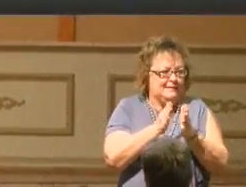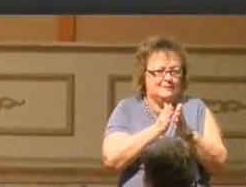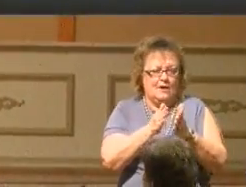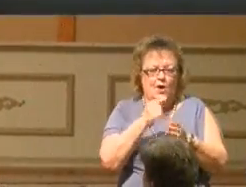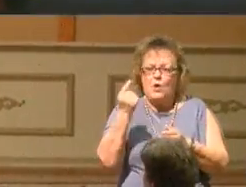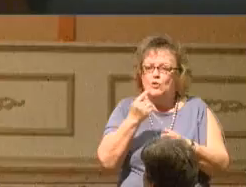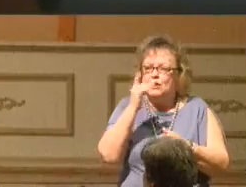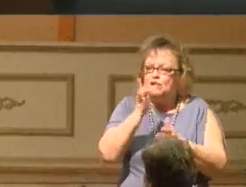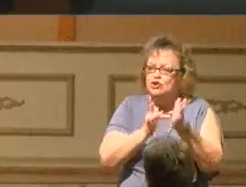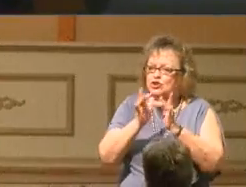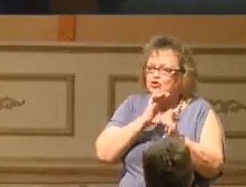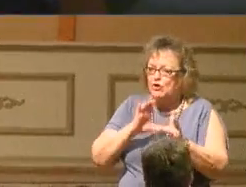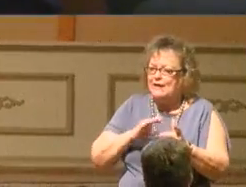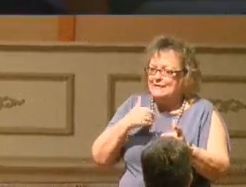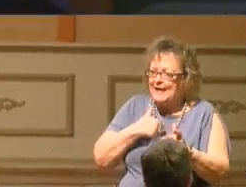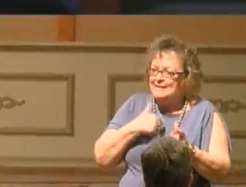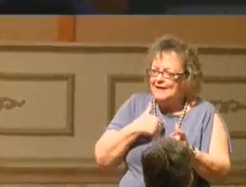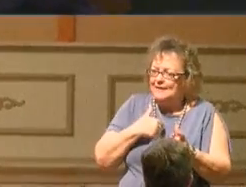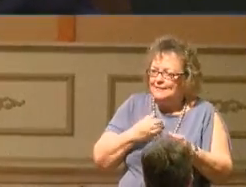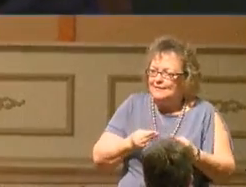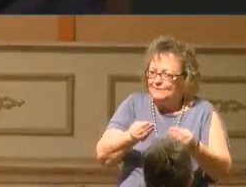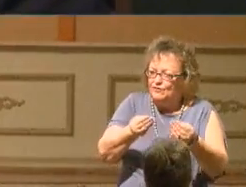Christ has that.